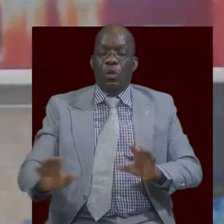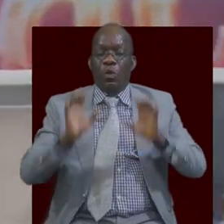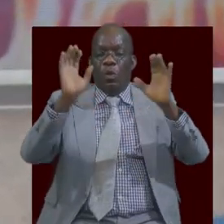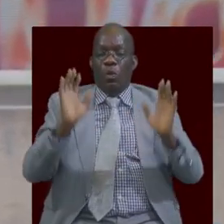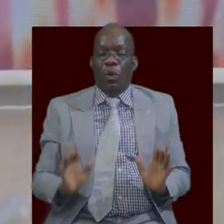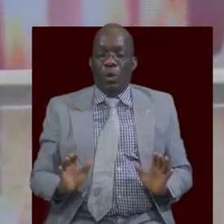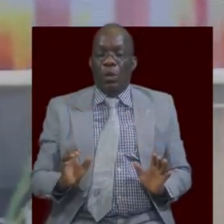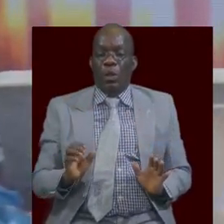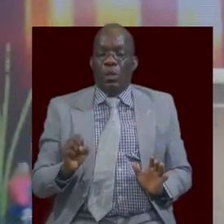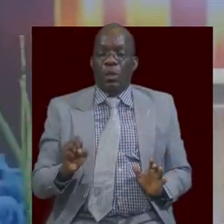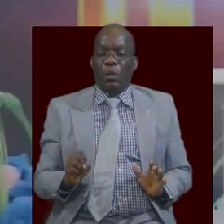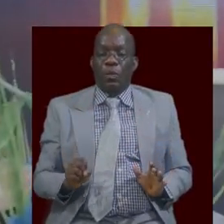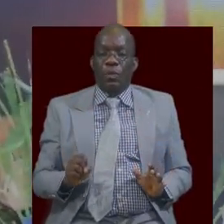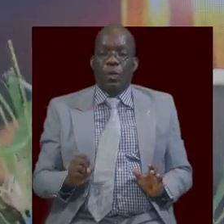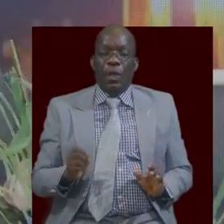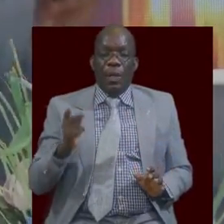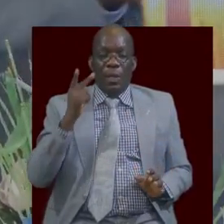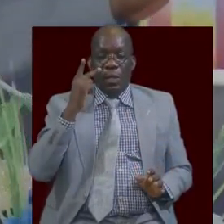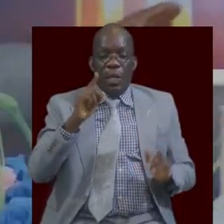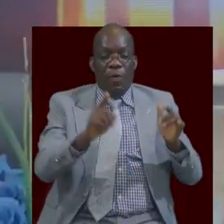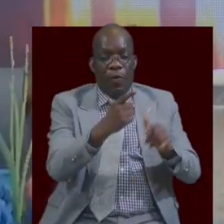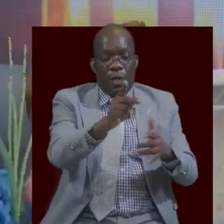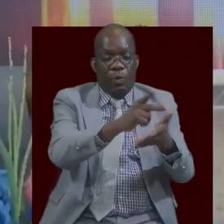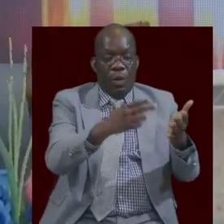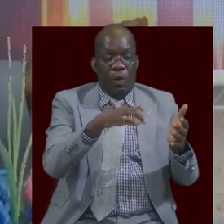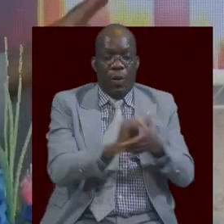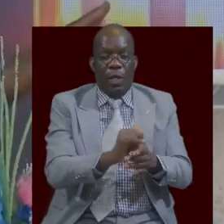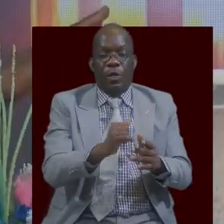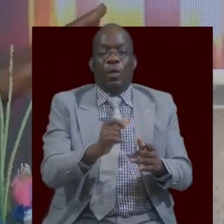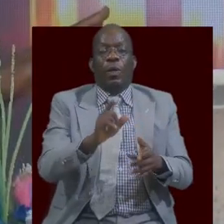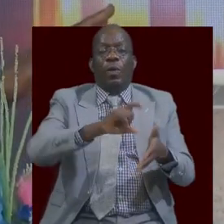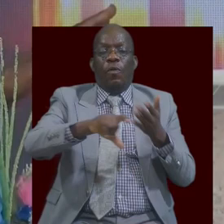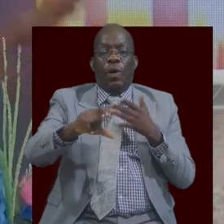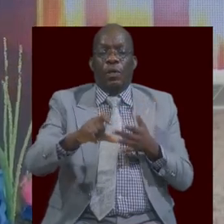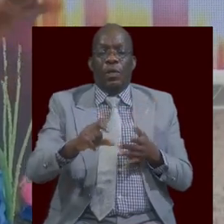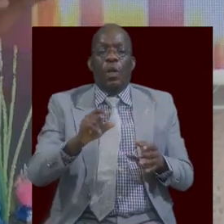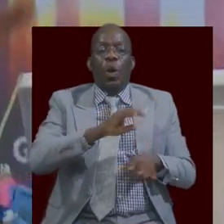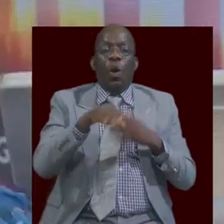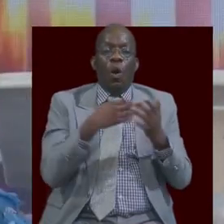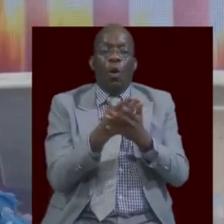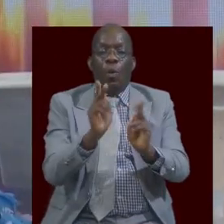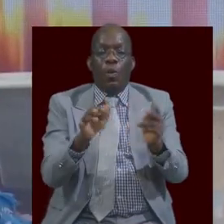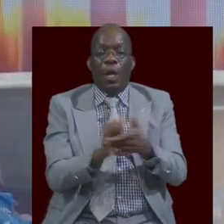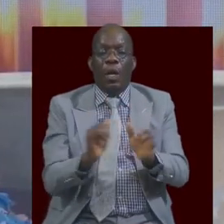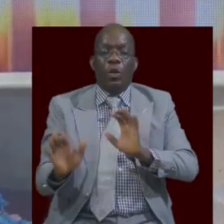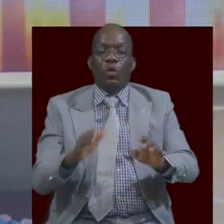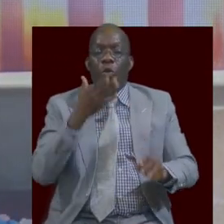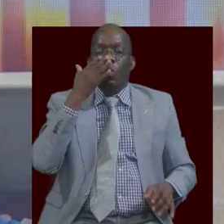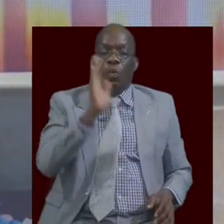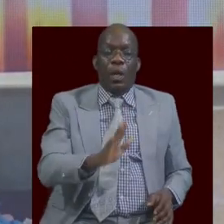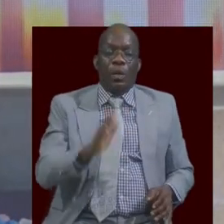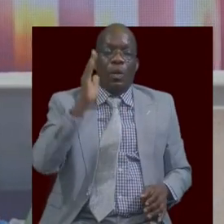the first part of the sentence says, all the people that do wickedly shall be corrupted